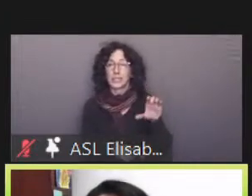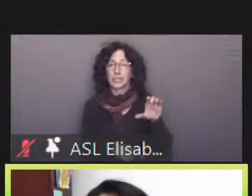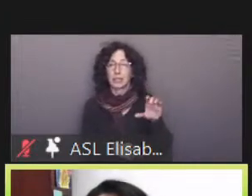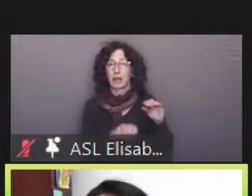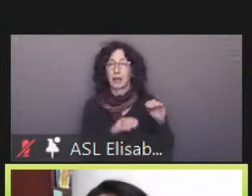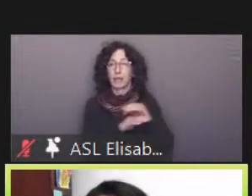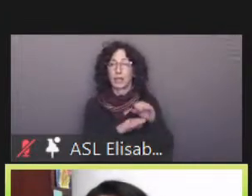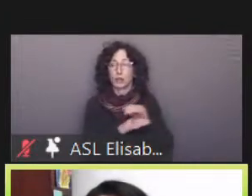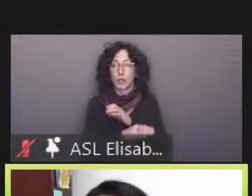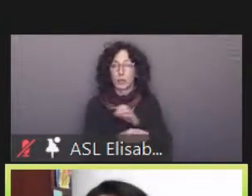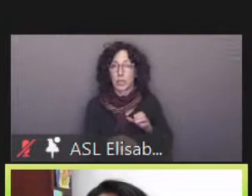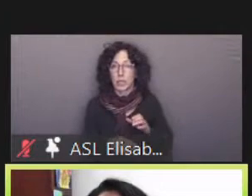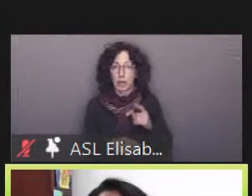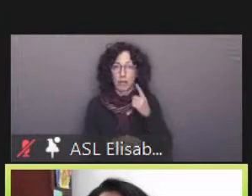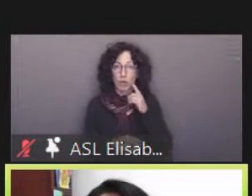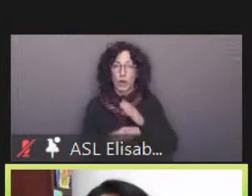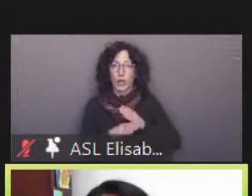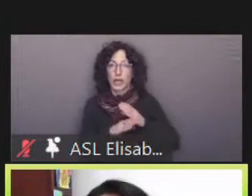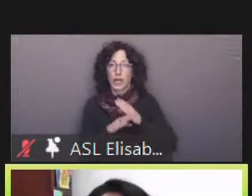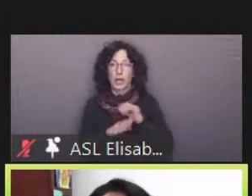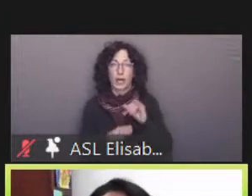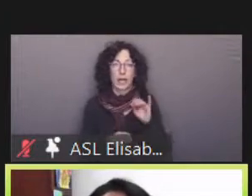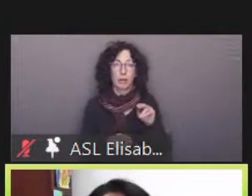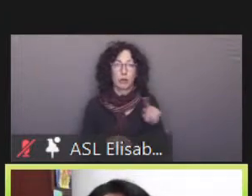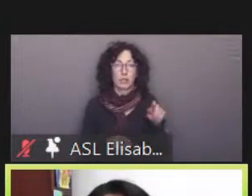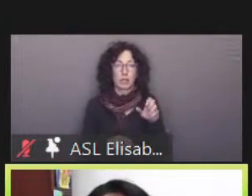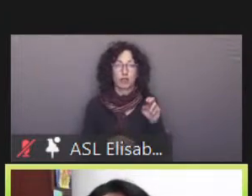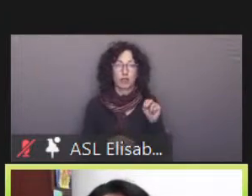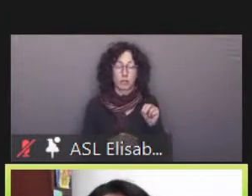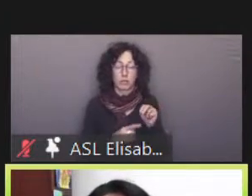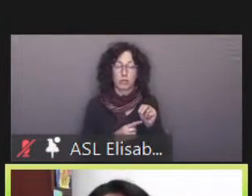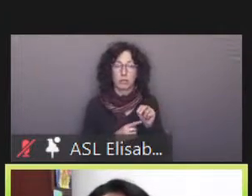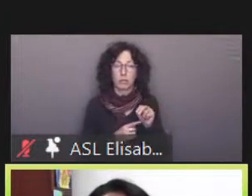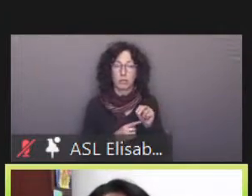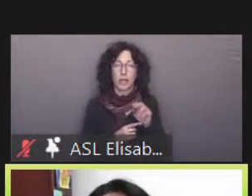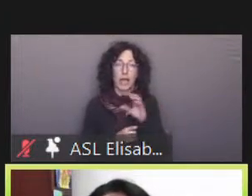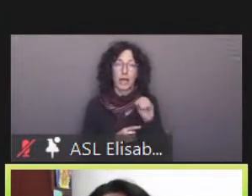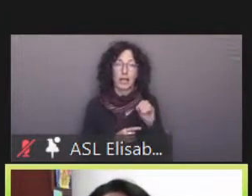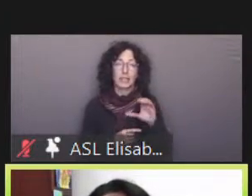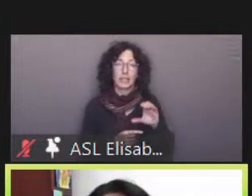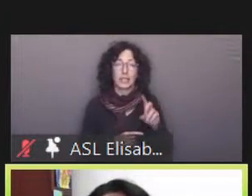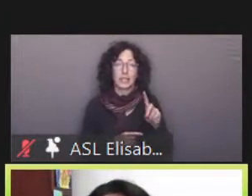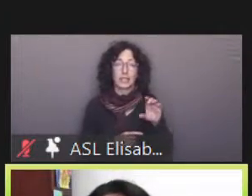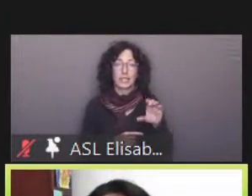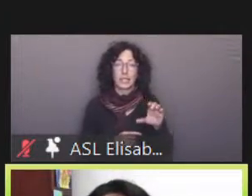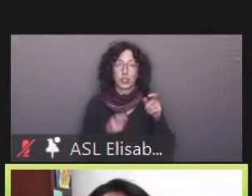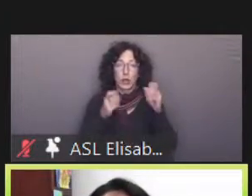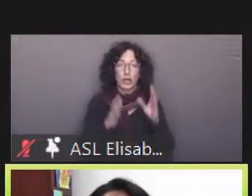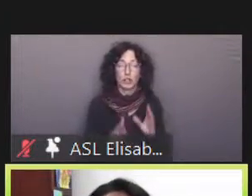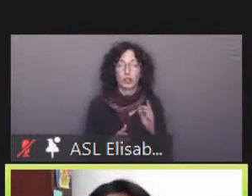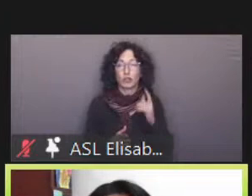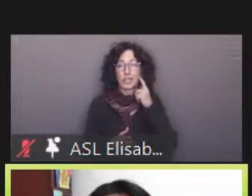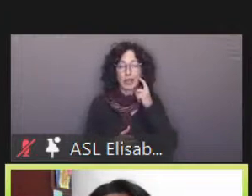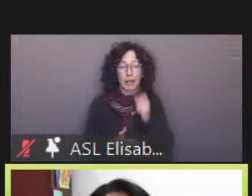on Immunization Practices and were adopted by the CDC director just this afternoon to allow